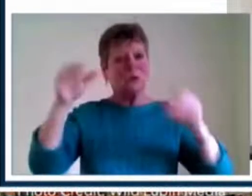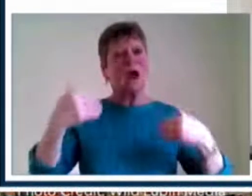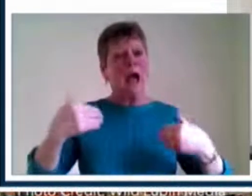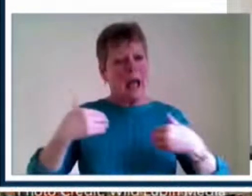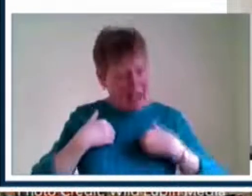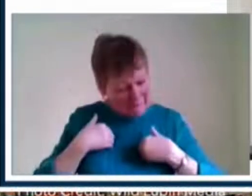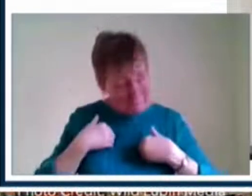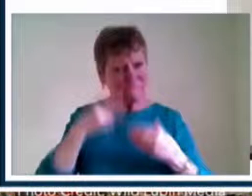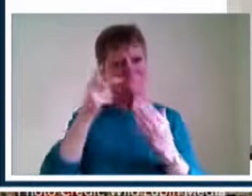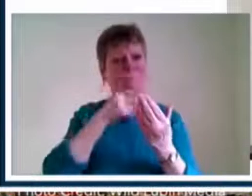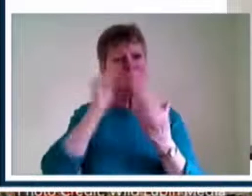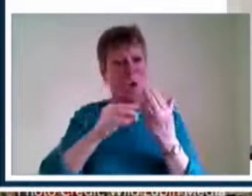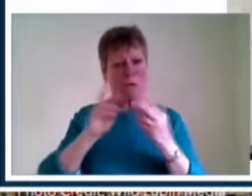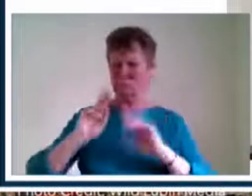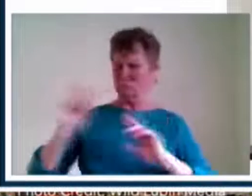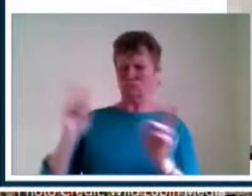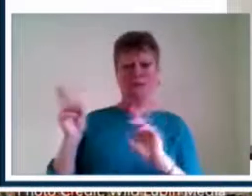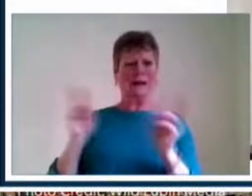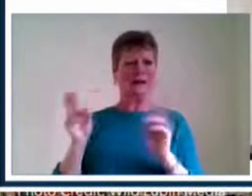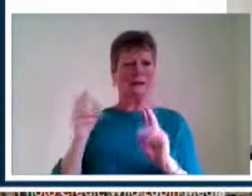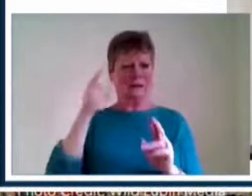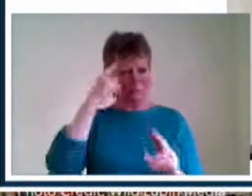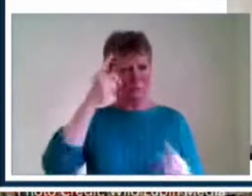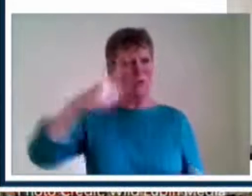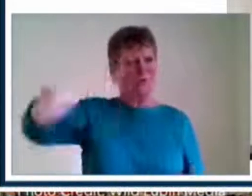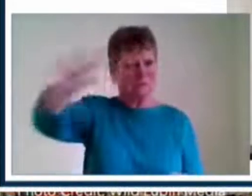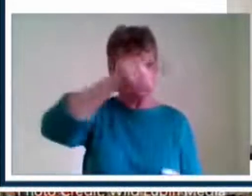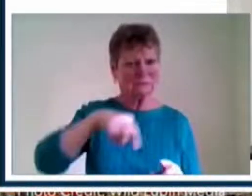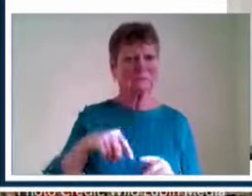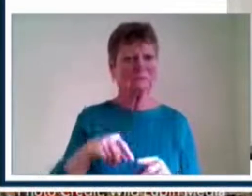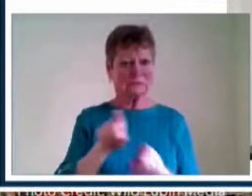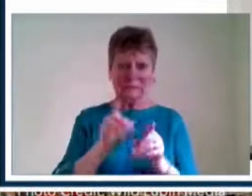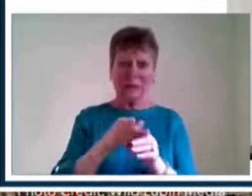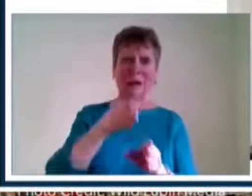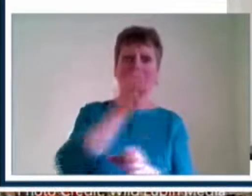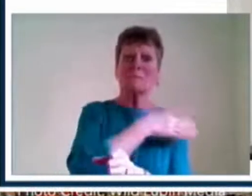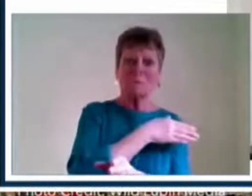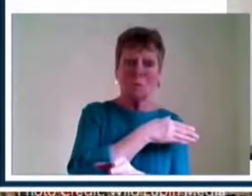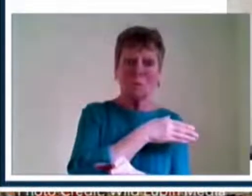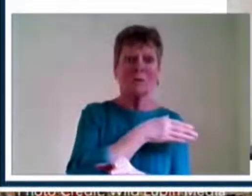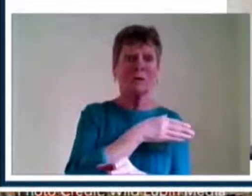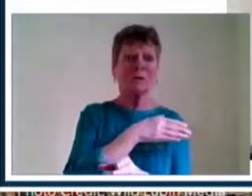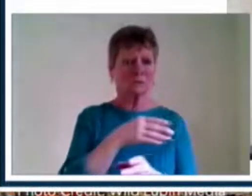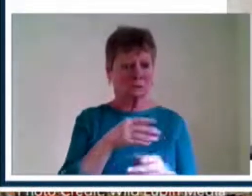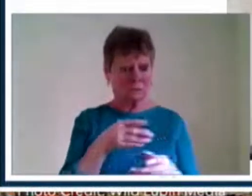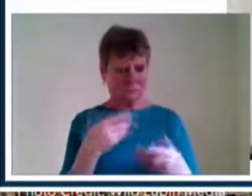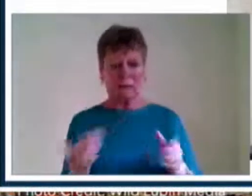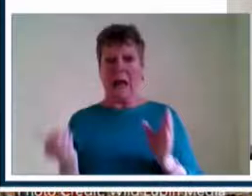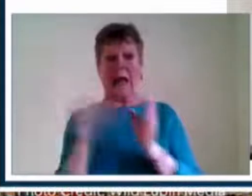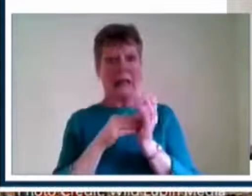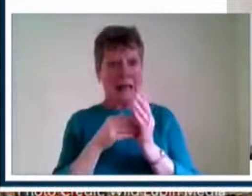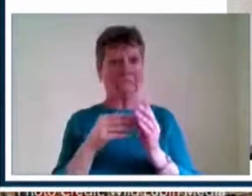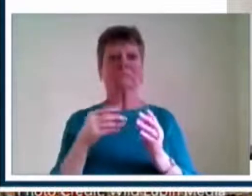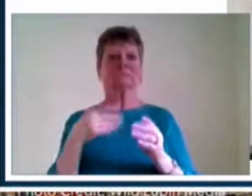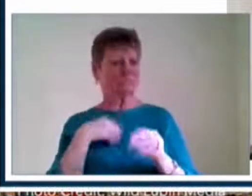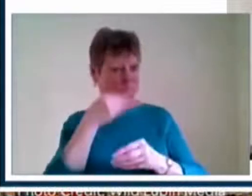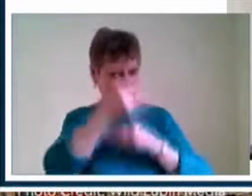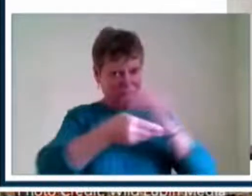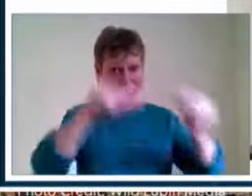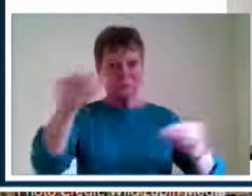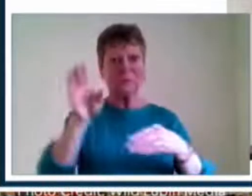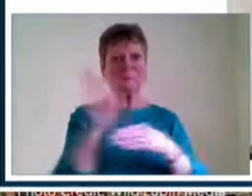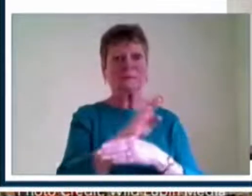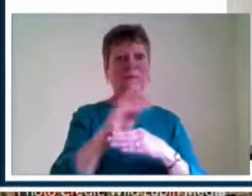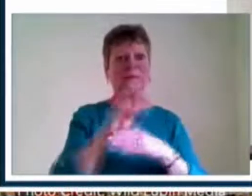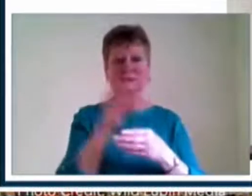place. There are programs that were in place from before that were reactivated very quickly. Some cases added